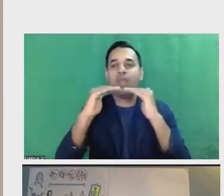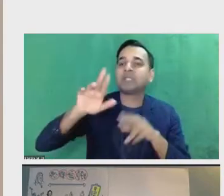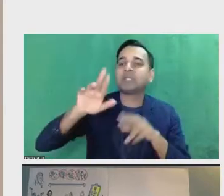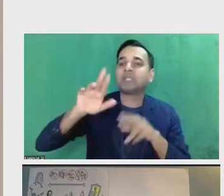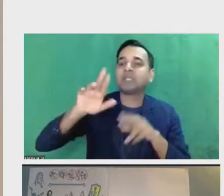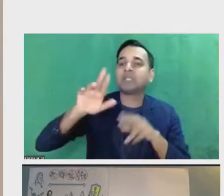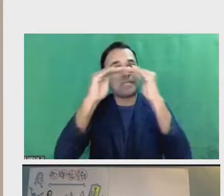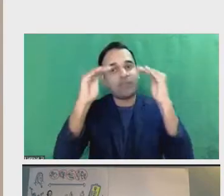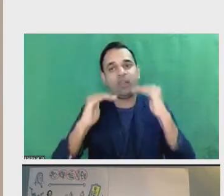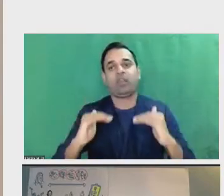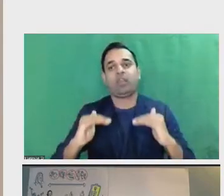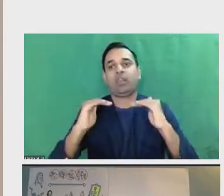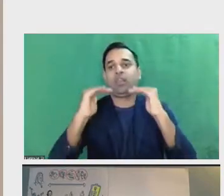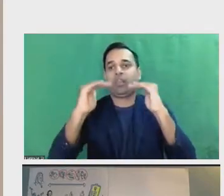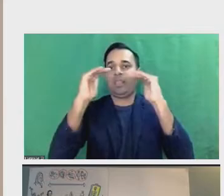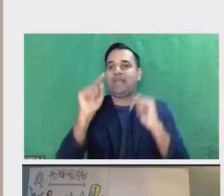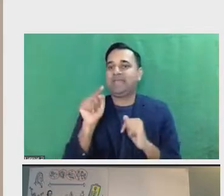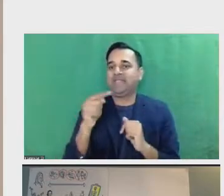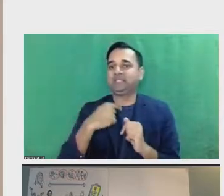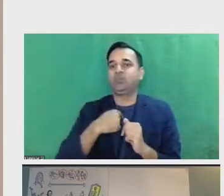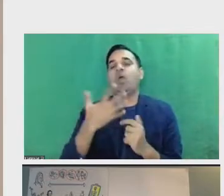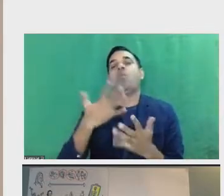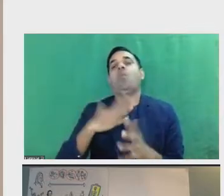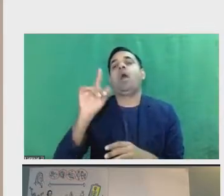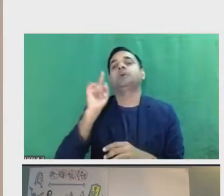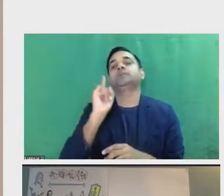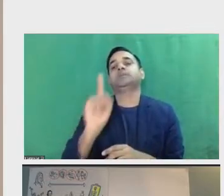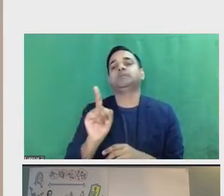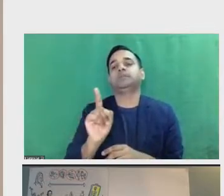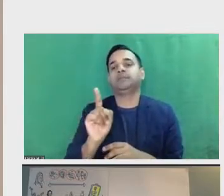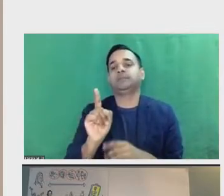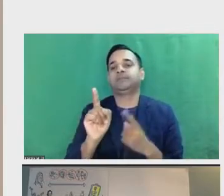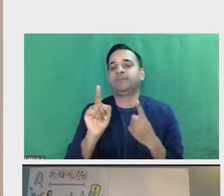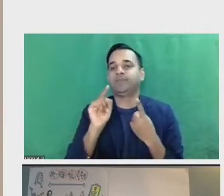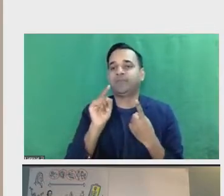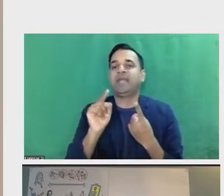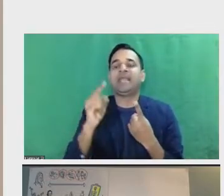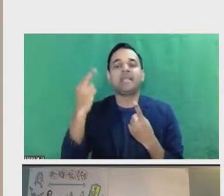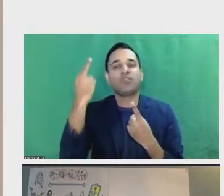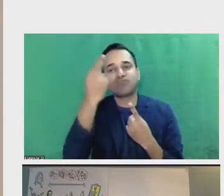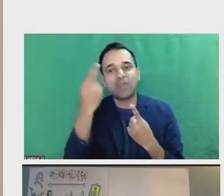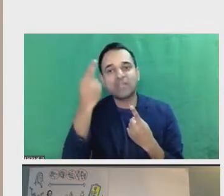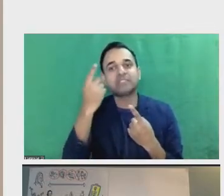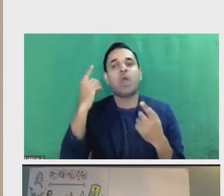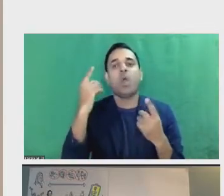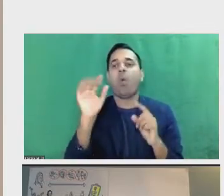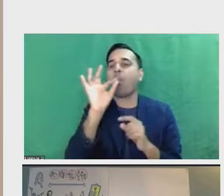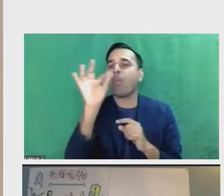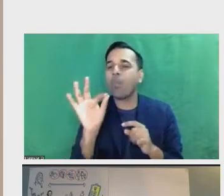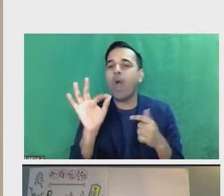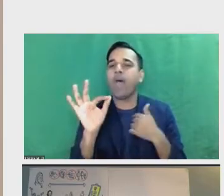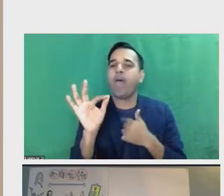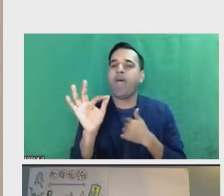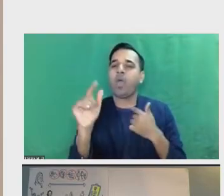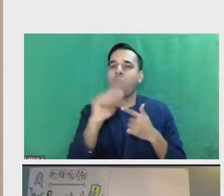within that, for it to be really include the issue of inclusivity, we